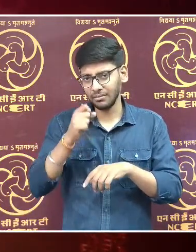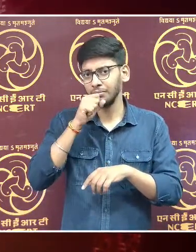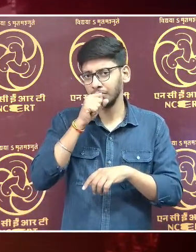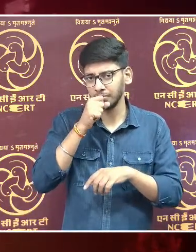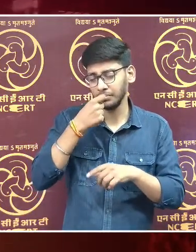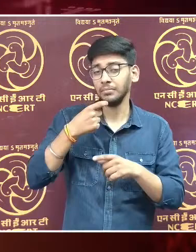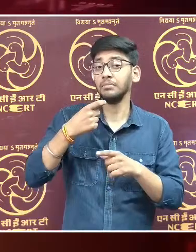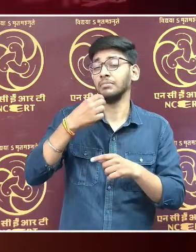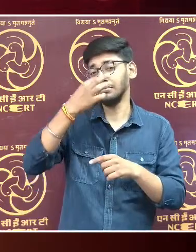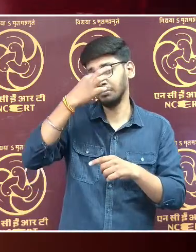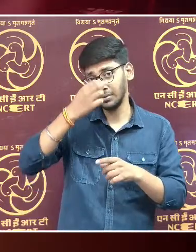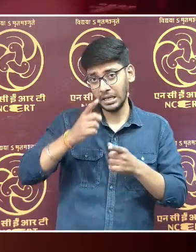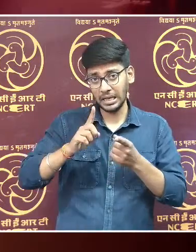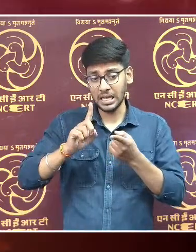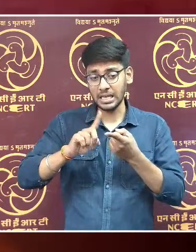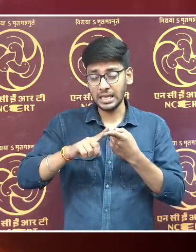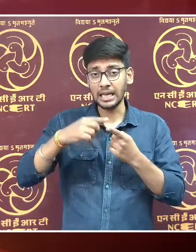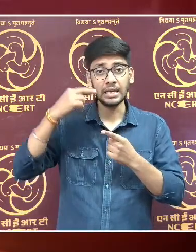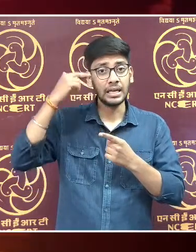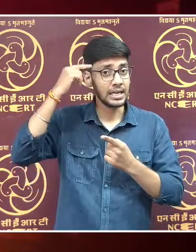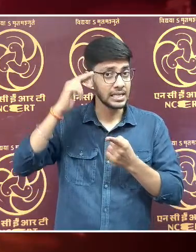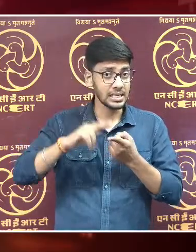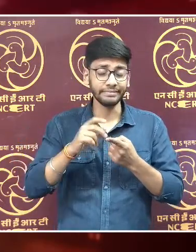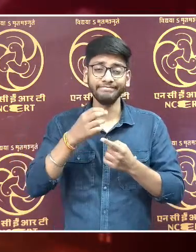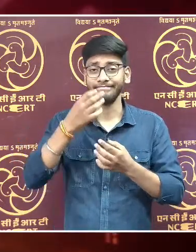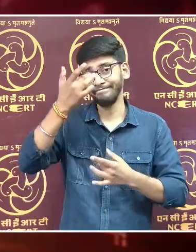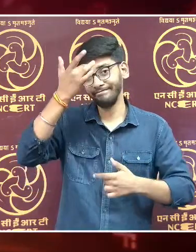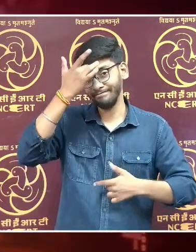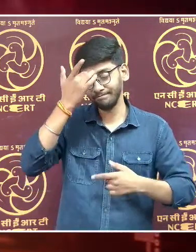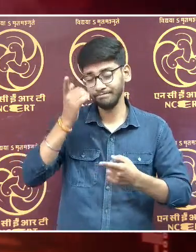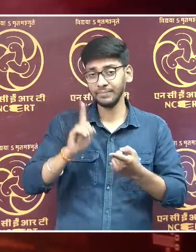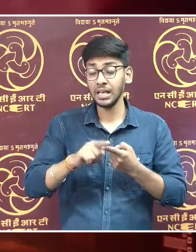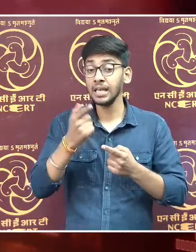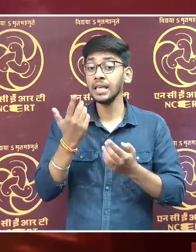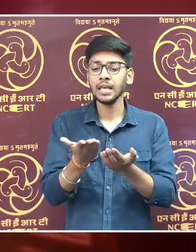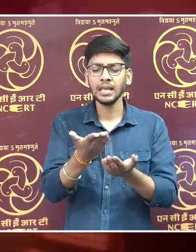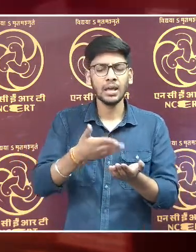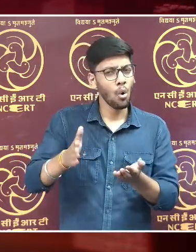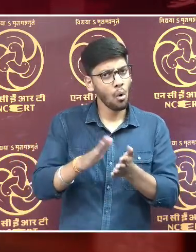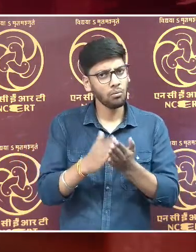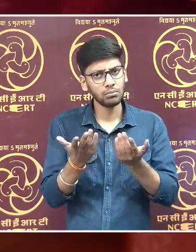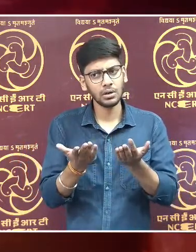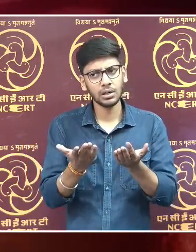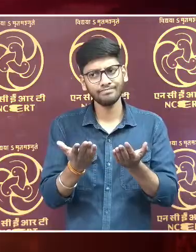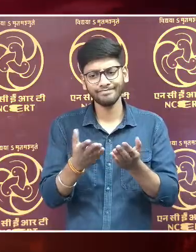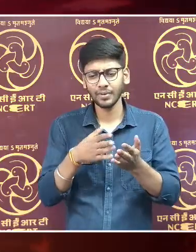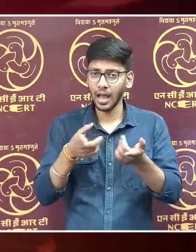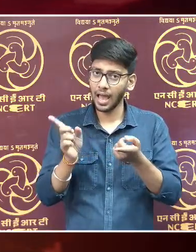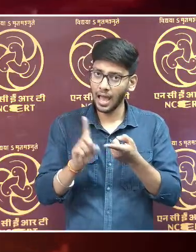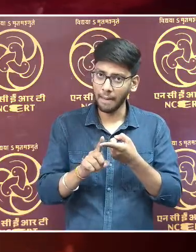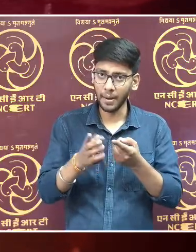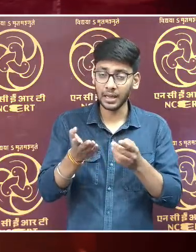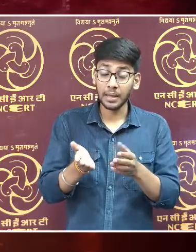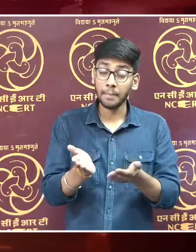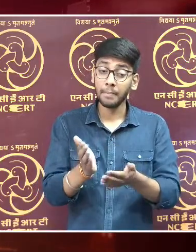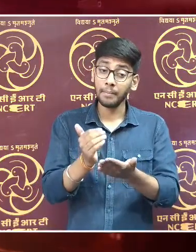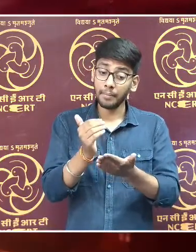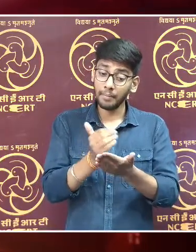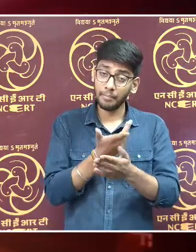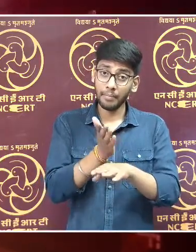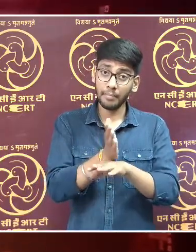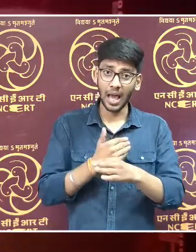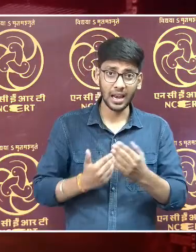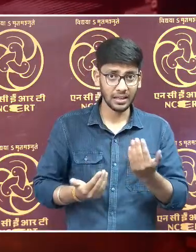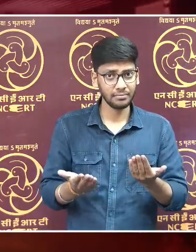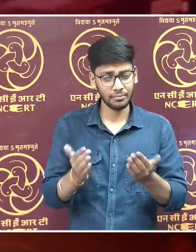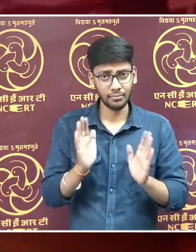middle ear. So all these can be prevented. And to the important thing, what you had already brought to the notice